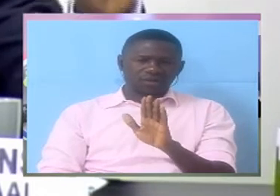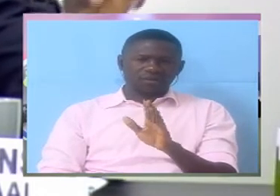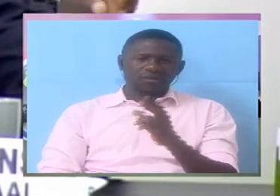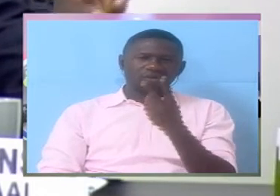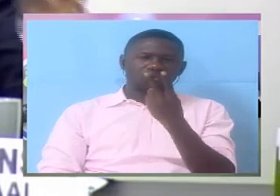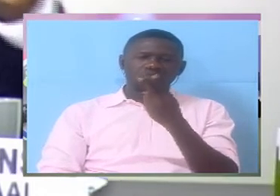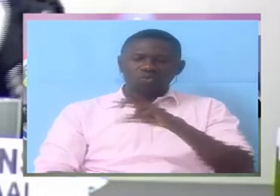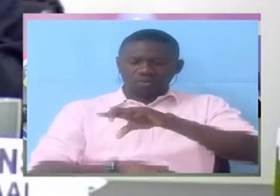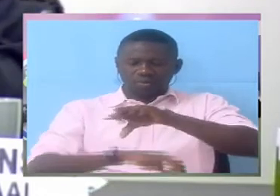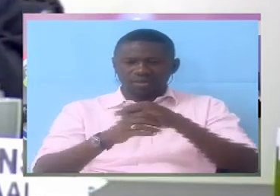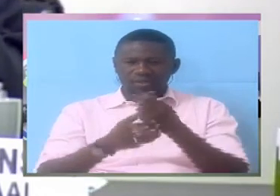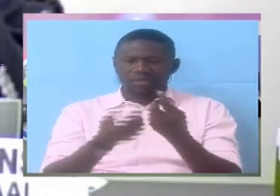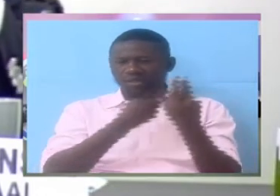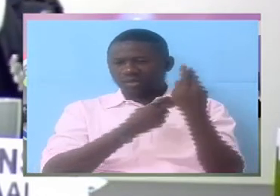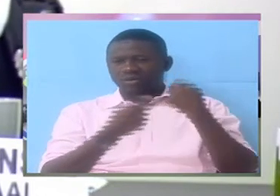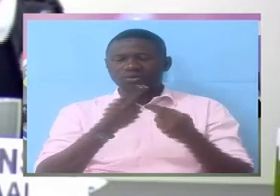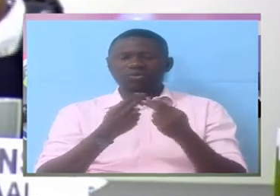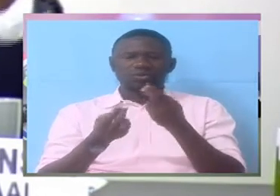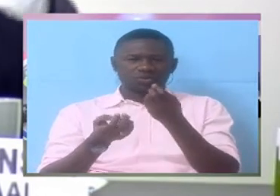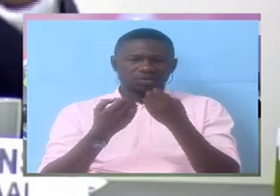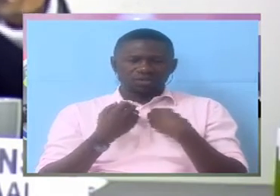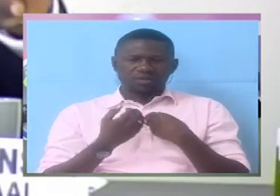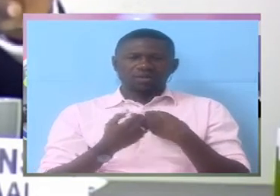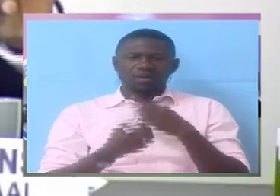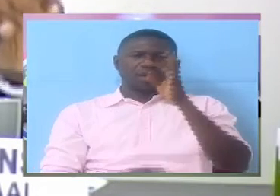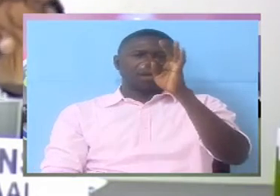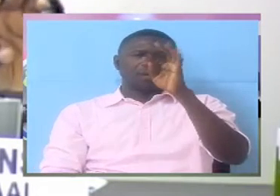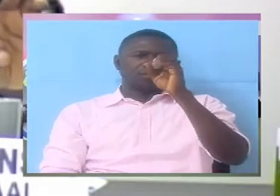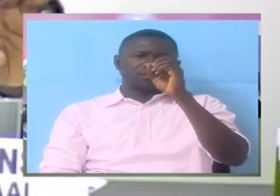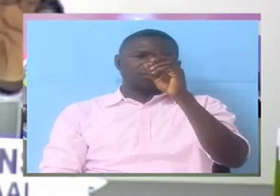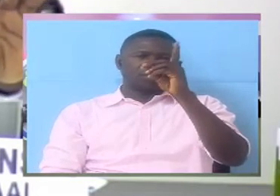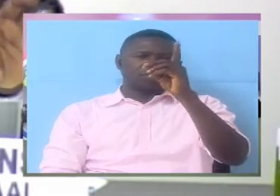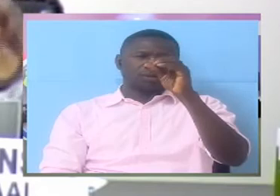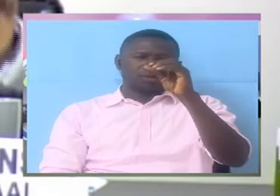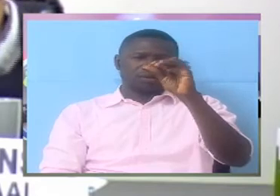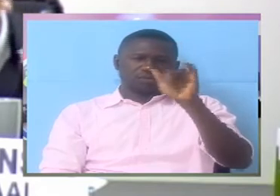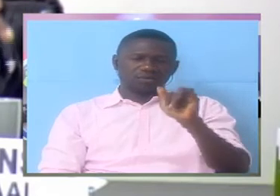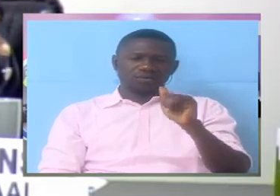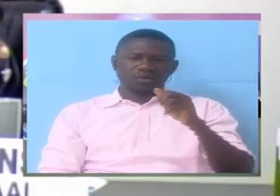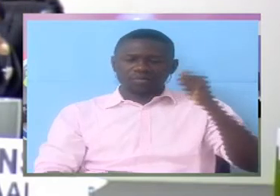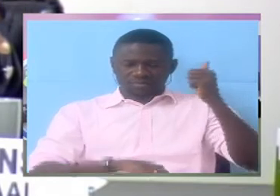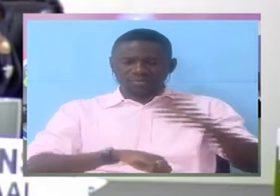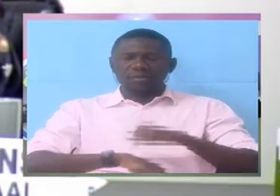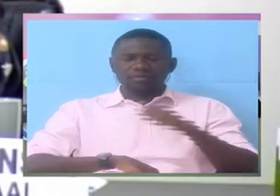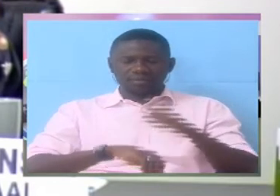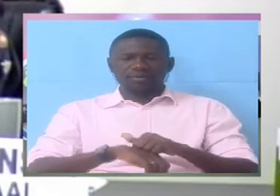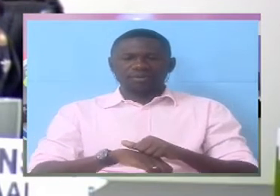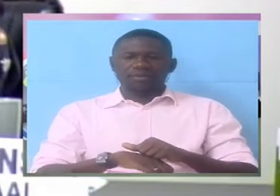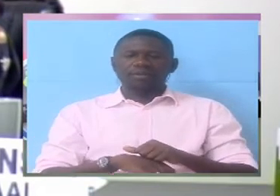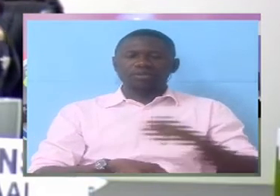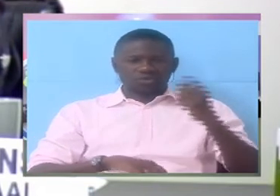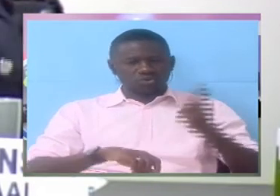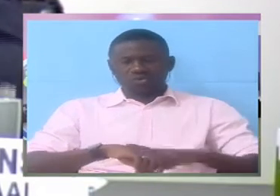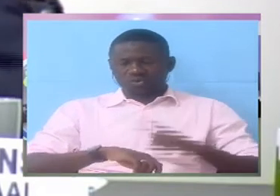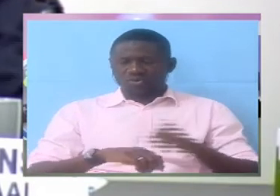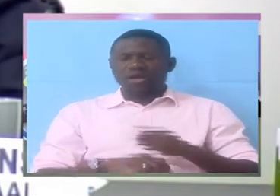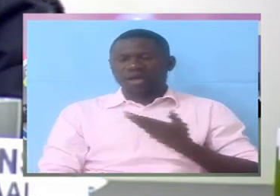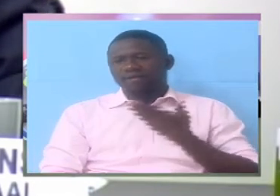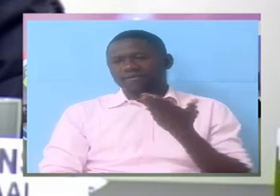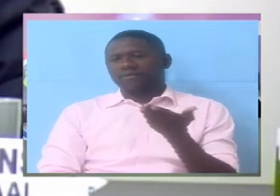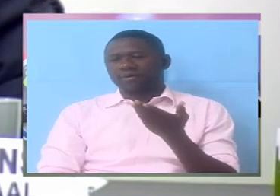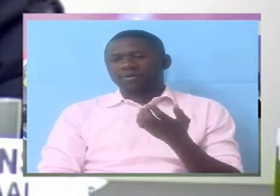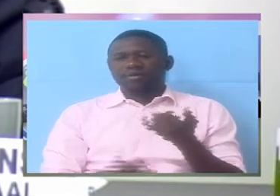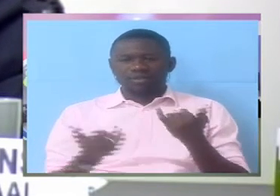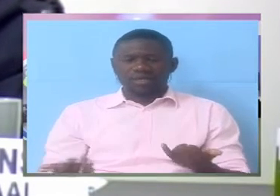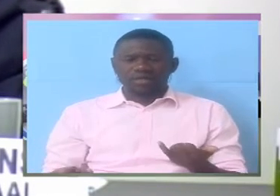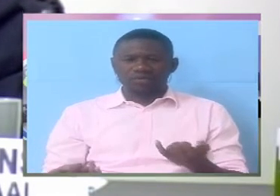2 minutes ago, you told us for the beat him. For the torture.